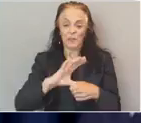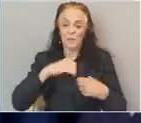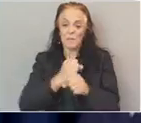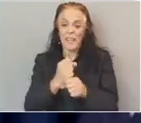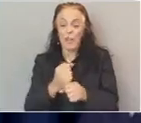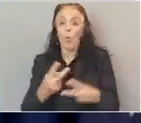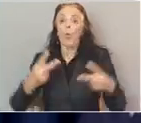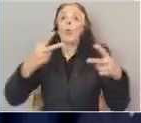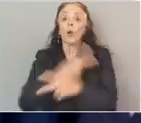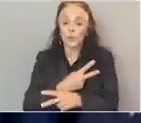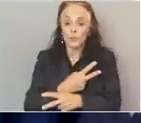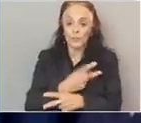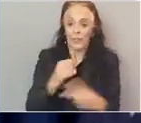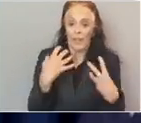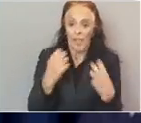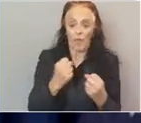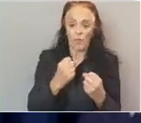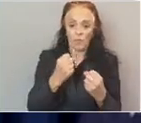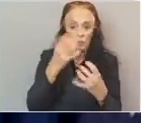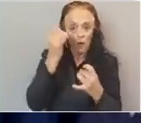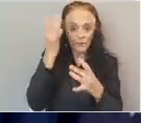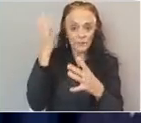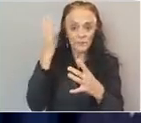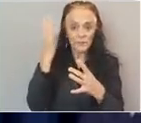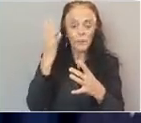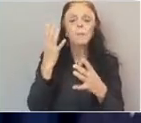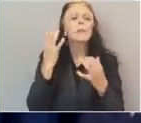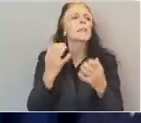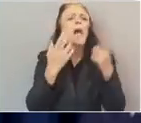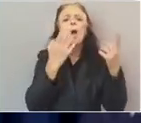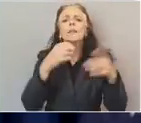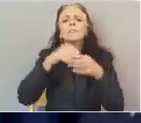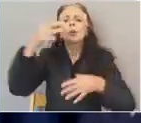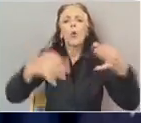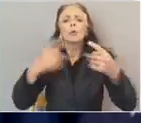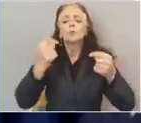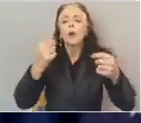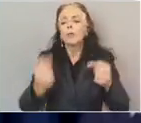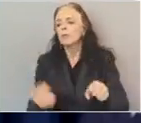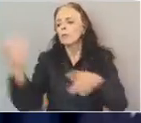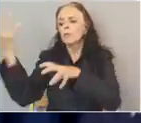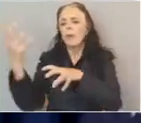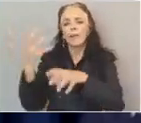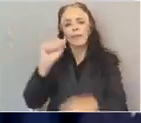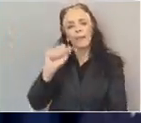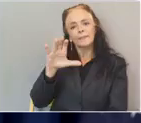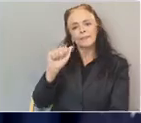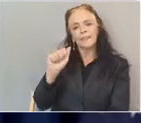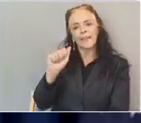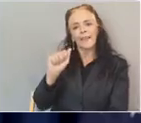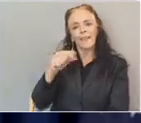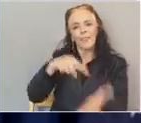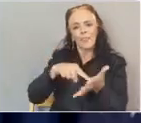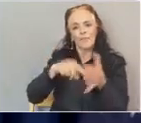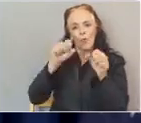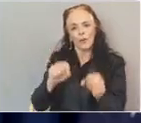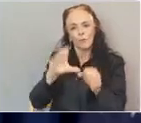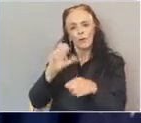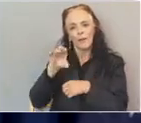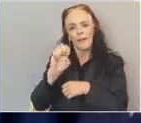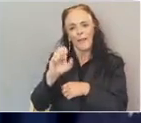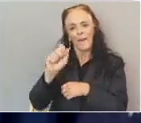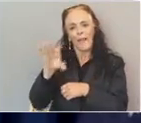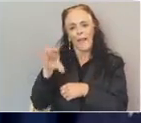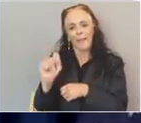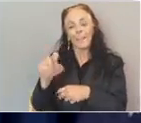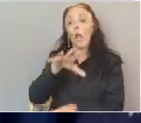right now trying to throw out the entire Affordable Care Act, including the protections it provides for people with